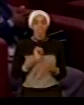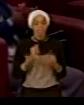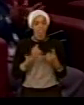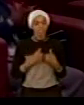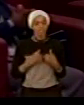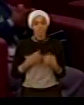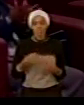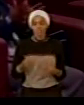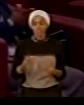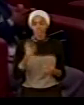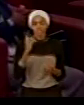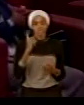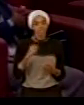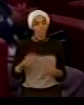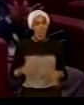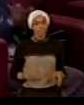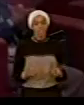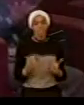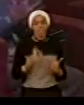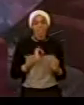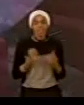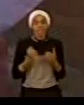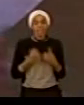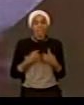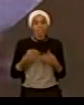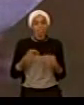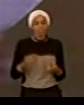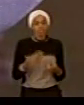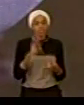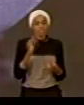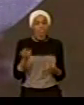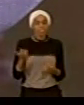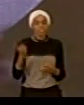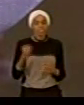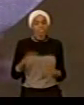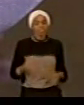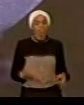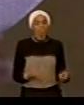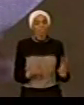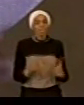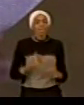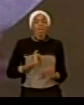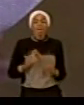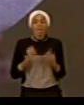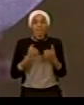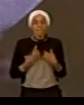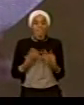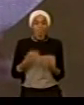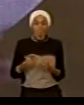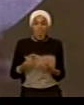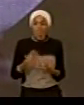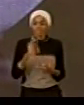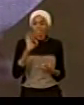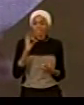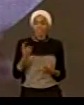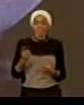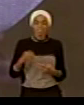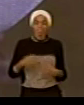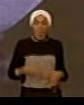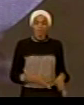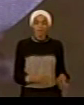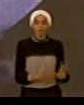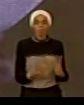Have you chosen the way? I have chosen the way. Have you